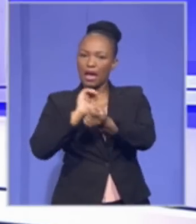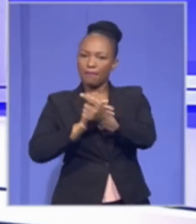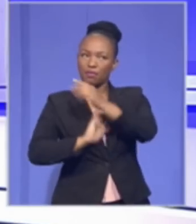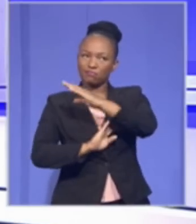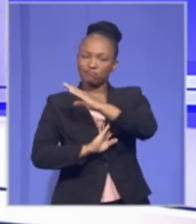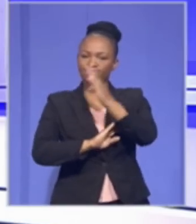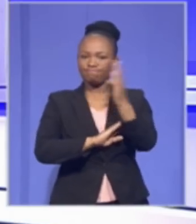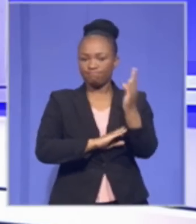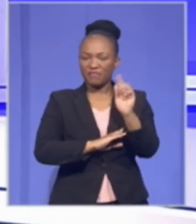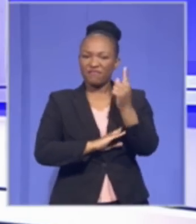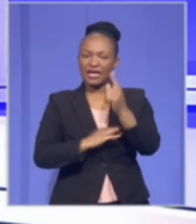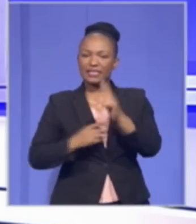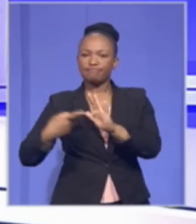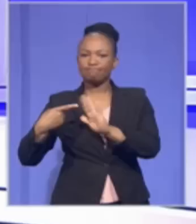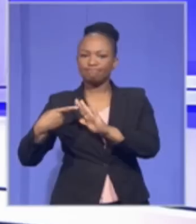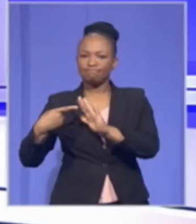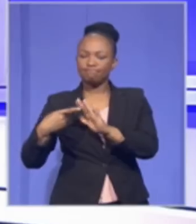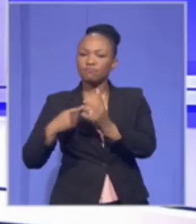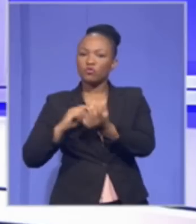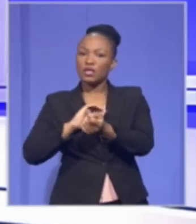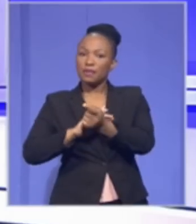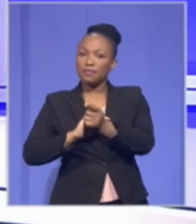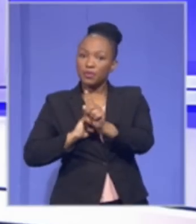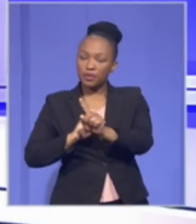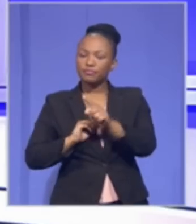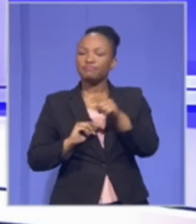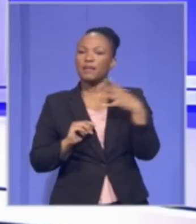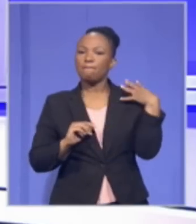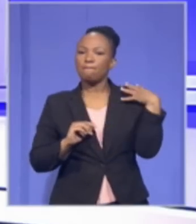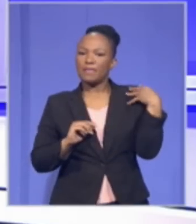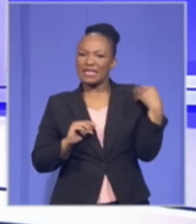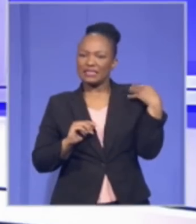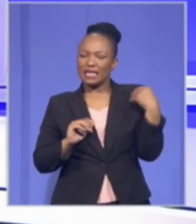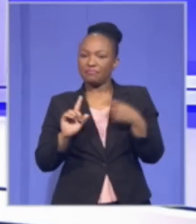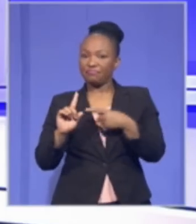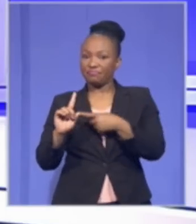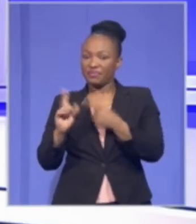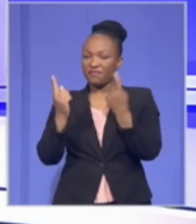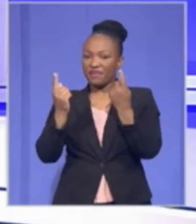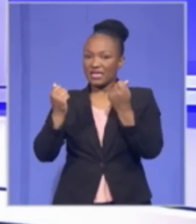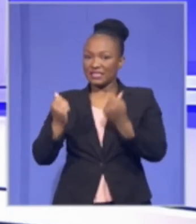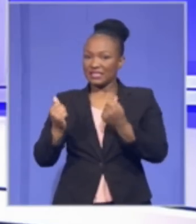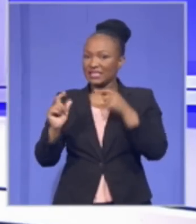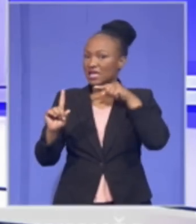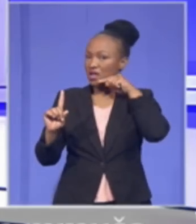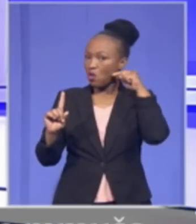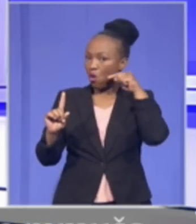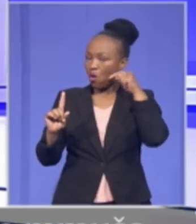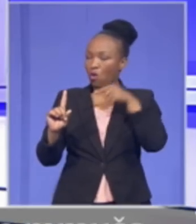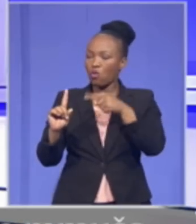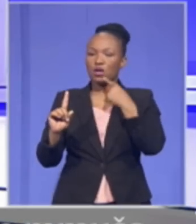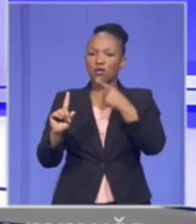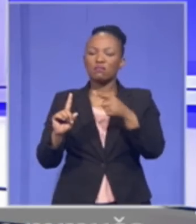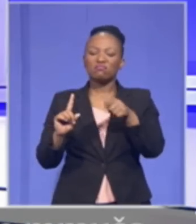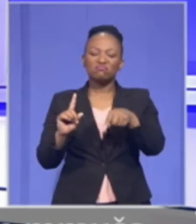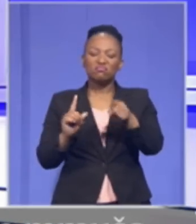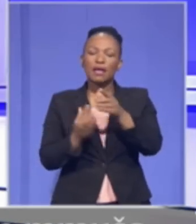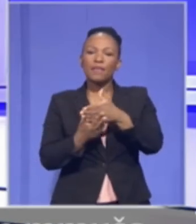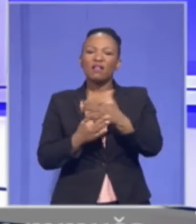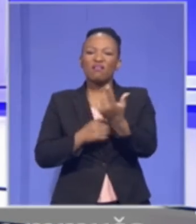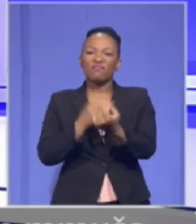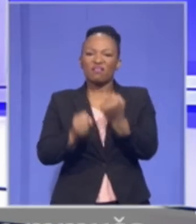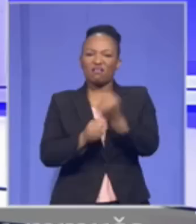Tša mathomo ke tša gore tona ya matlotlo Ino Kodongwana o re ditekanyetšo tša lenyaga tša gare ga ngwaga di beile šedi ya tšona go